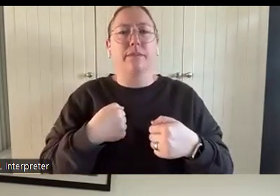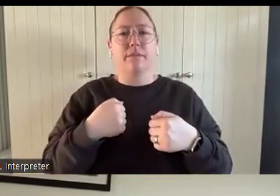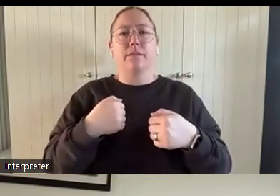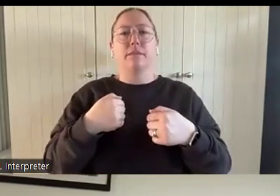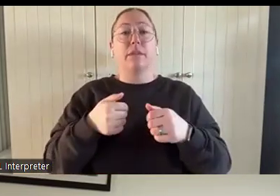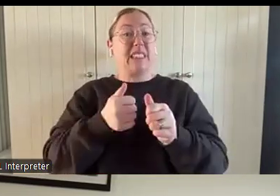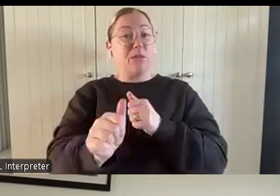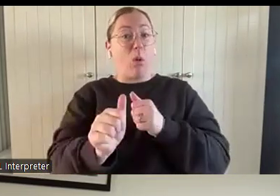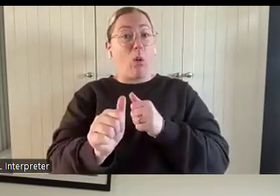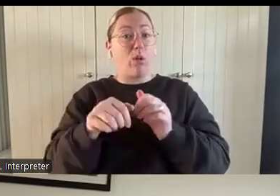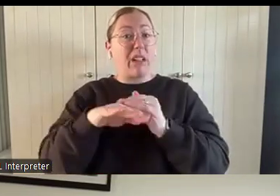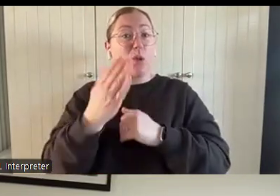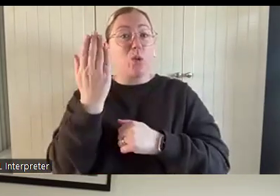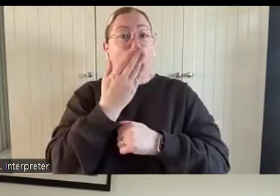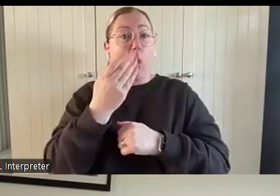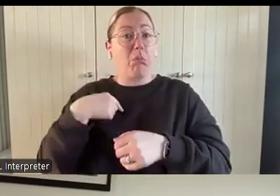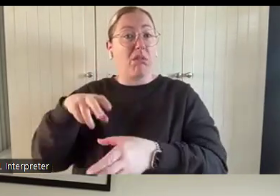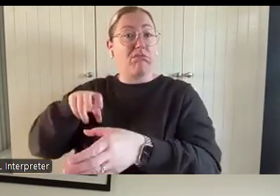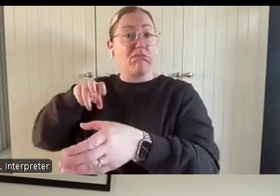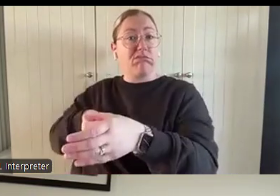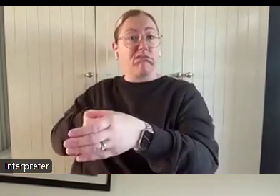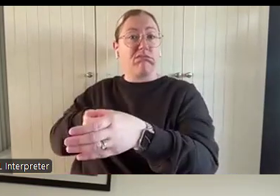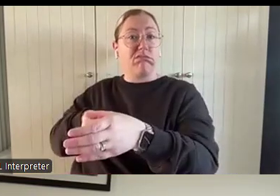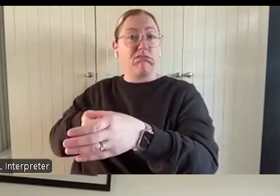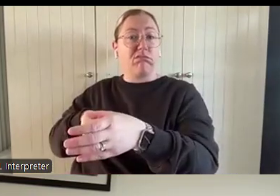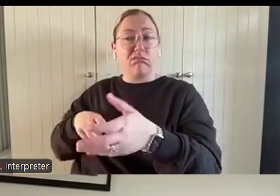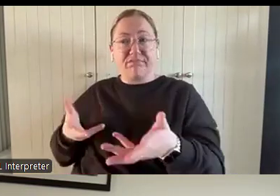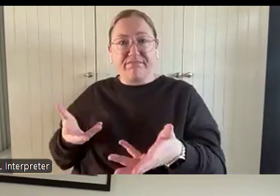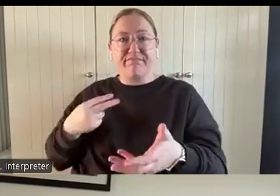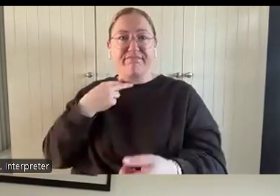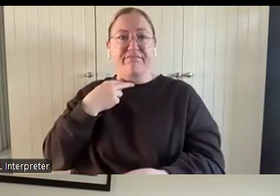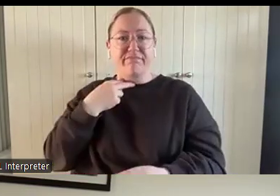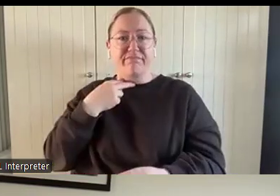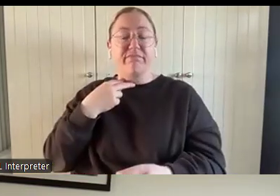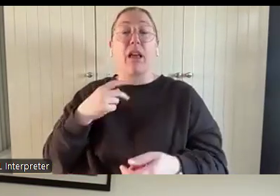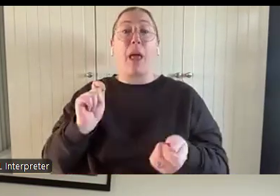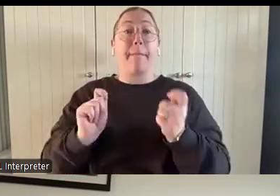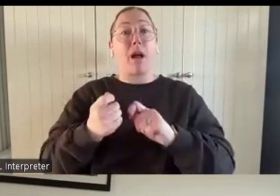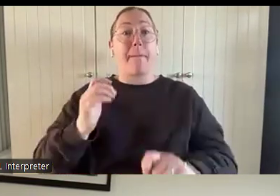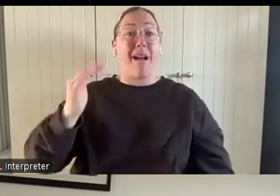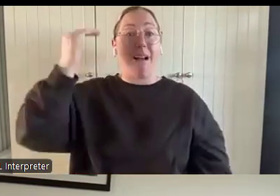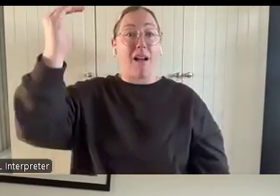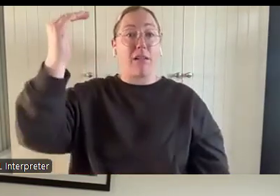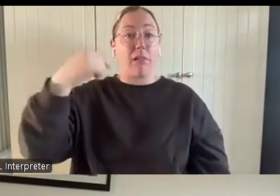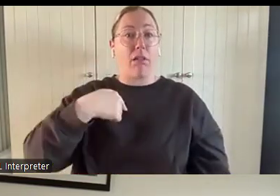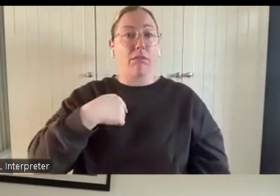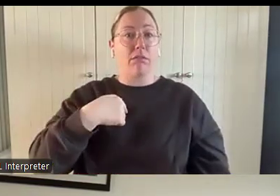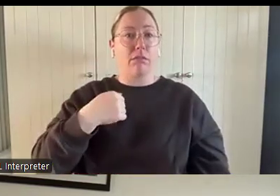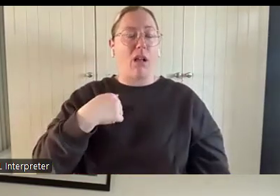school. And then going into adulthood, I didn't know sport was for someone like